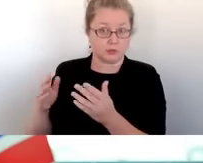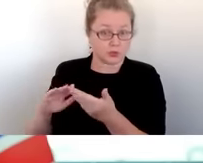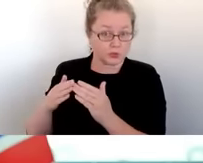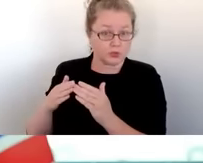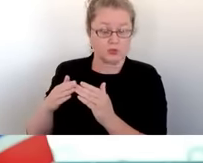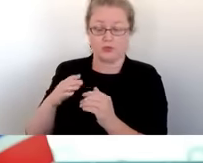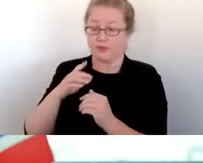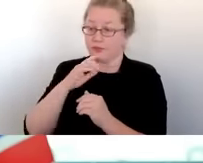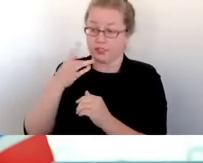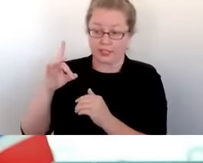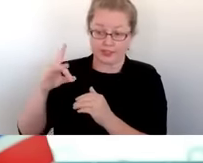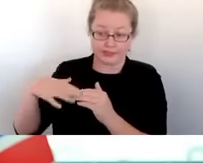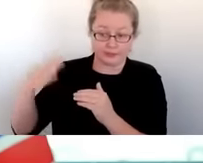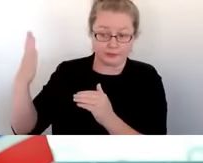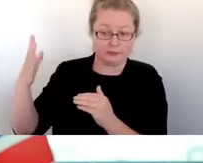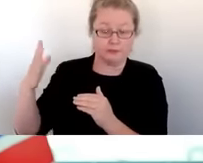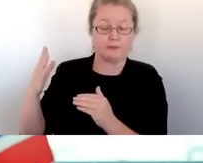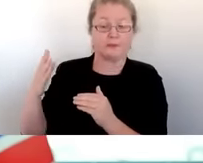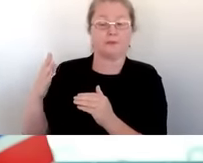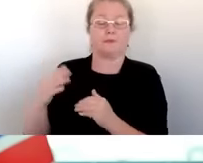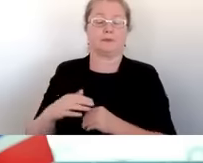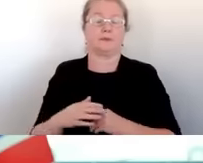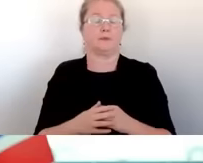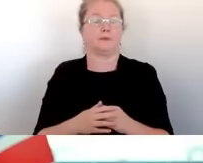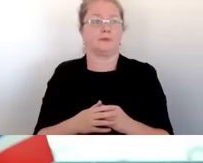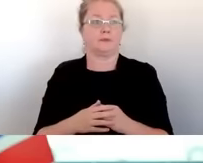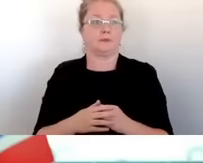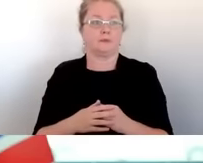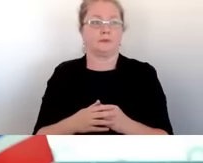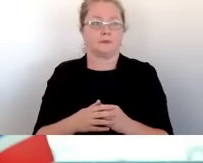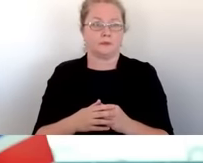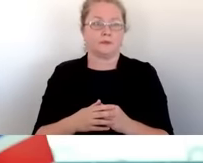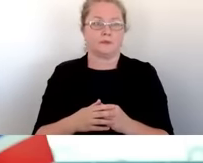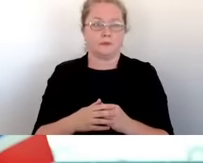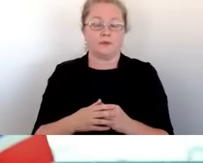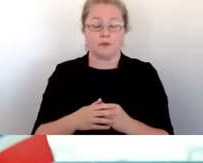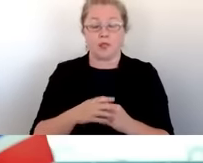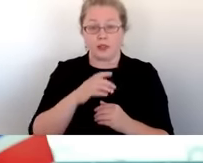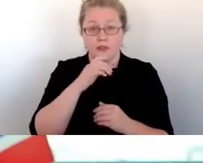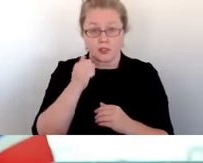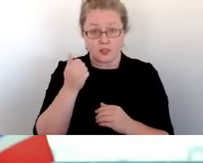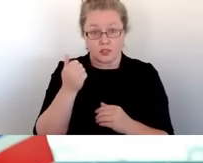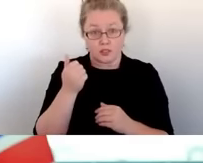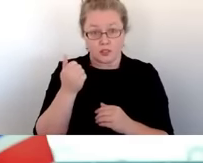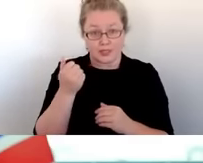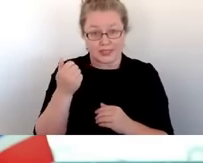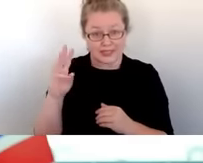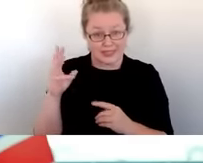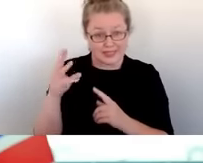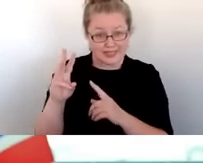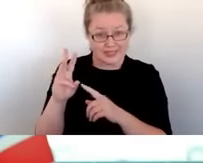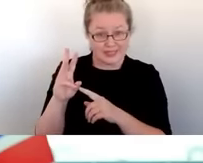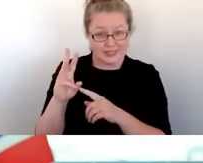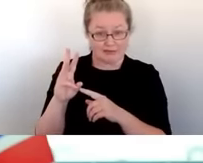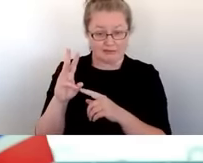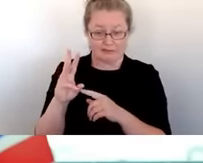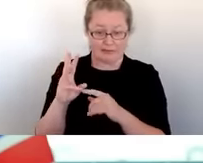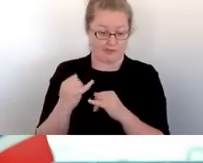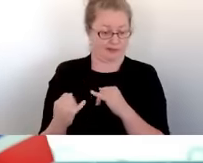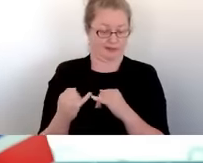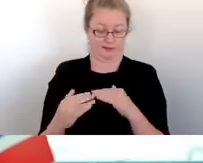Indigenous community 18 and over. And then we will use the age cutoff of 60 years of age